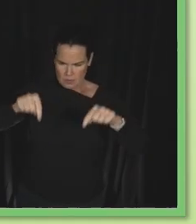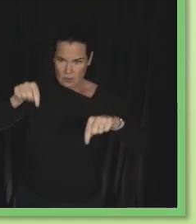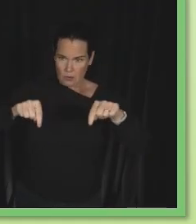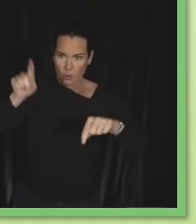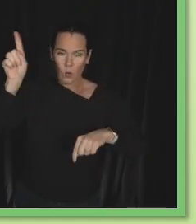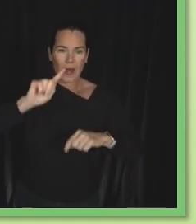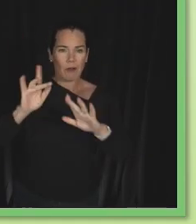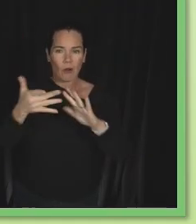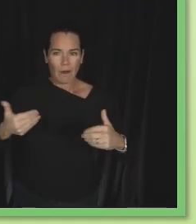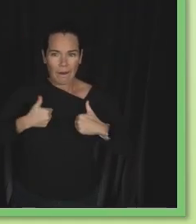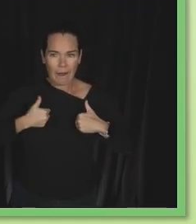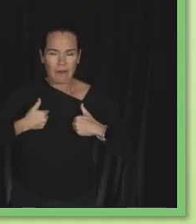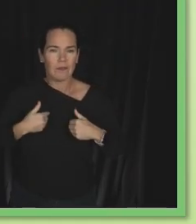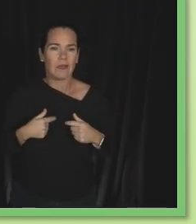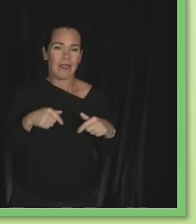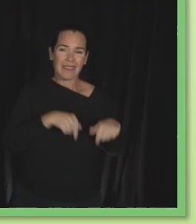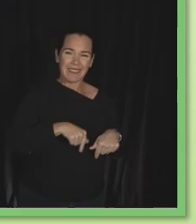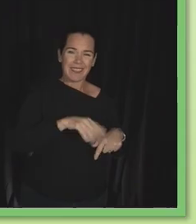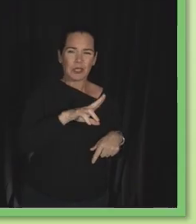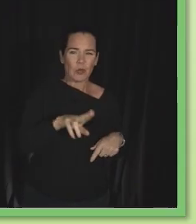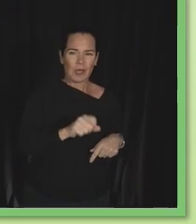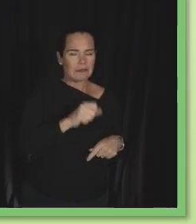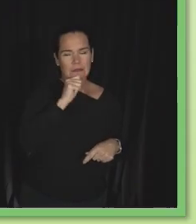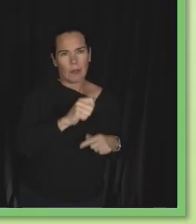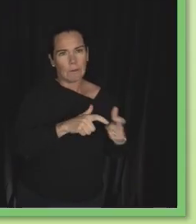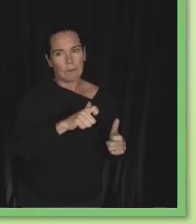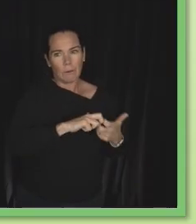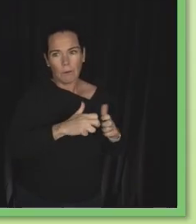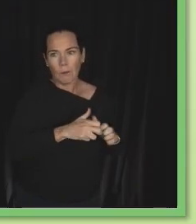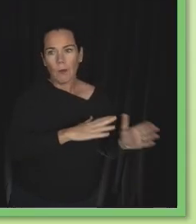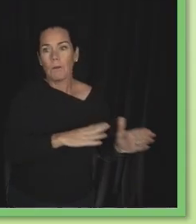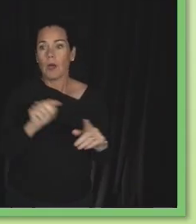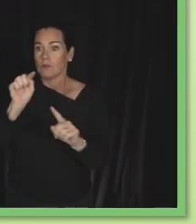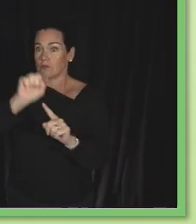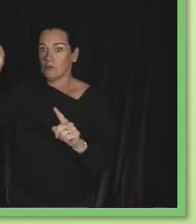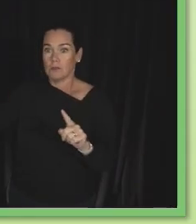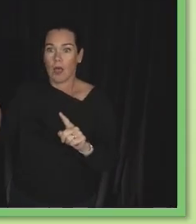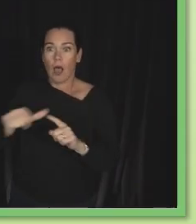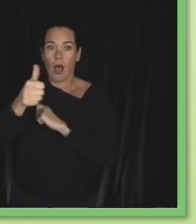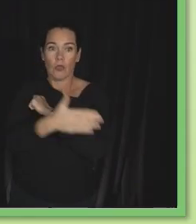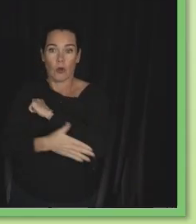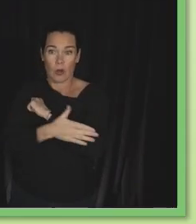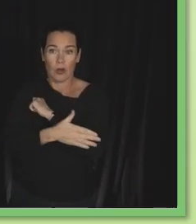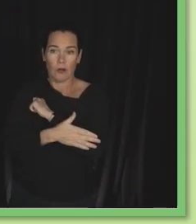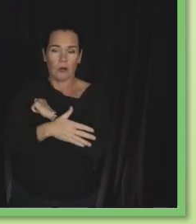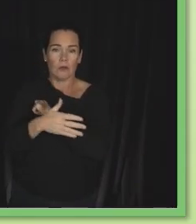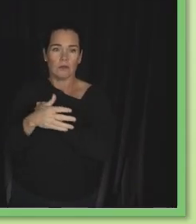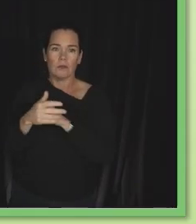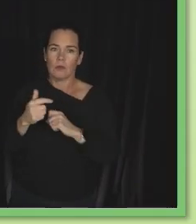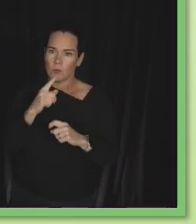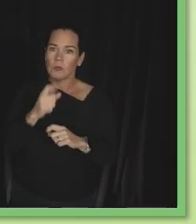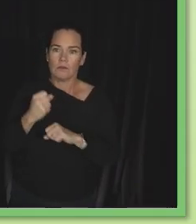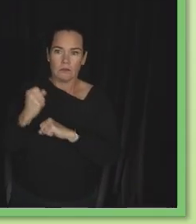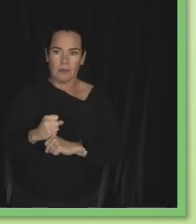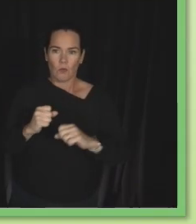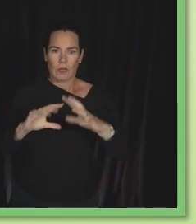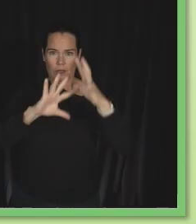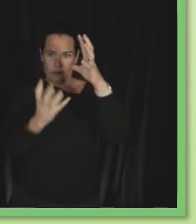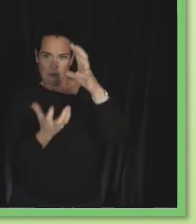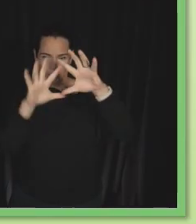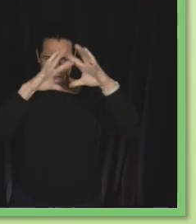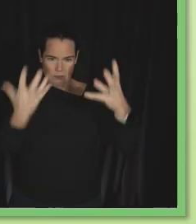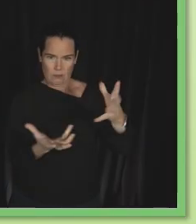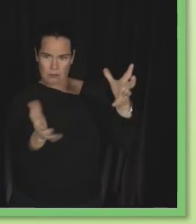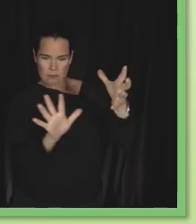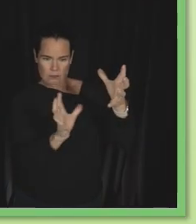problem in this part of the world or other part, but it's a massive issue in the global south, how to connect schools. And for